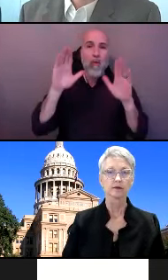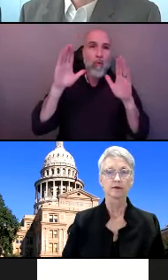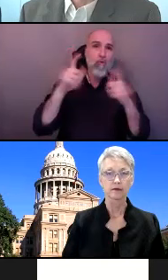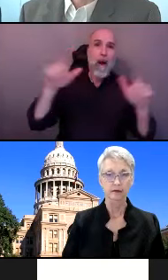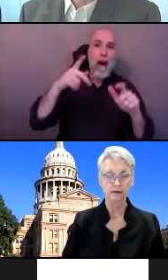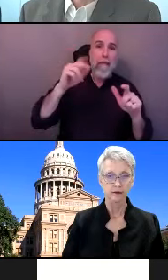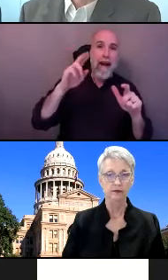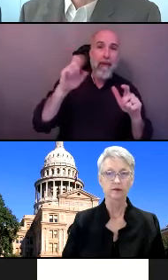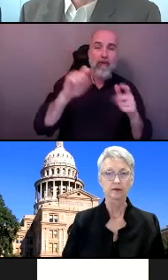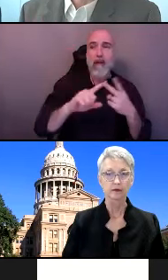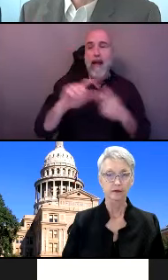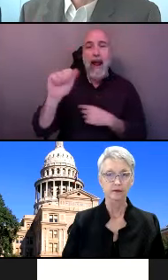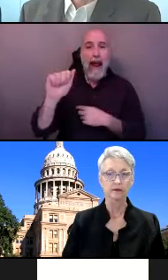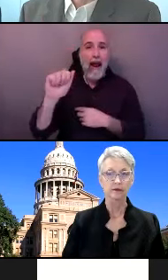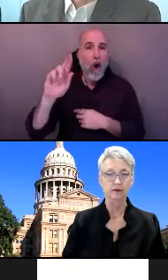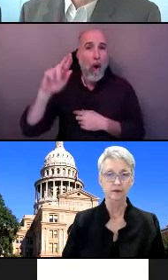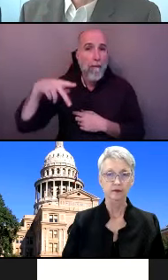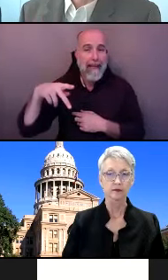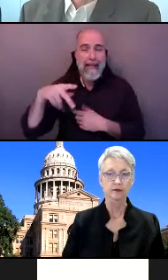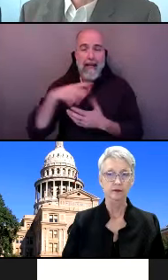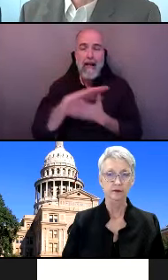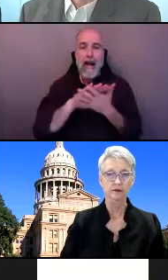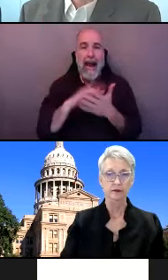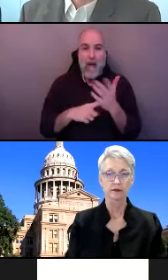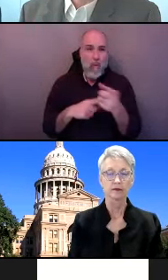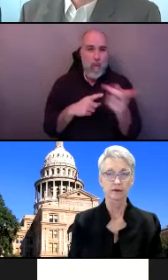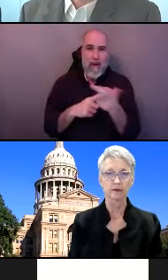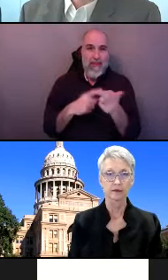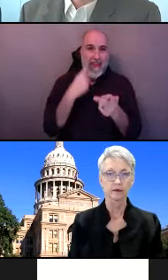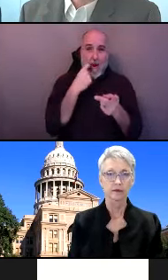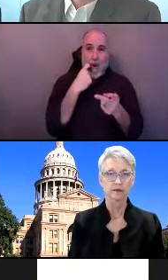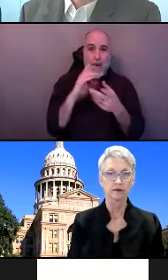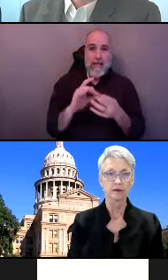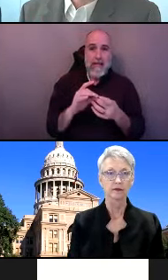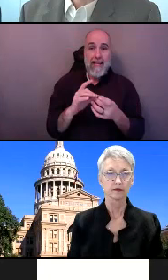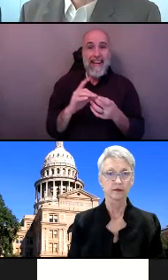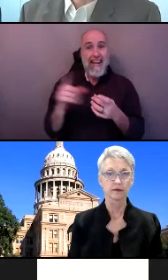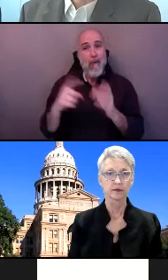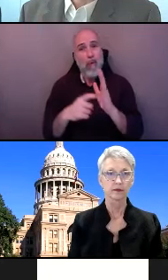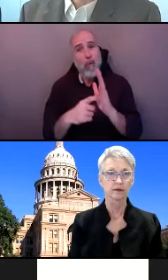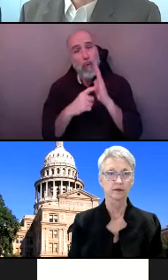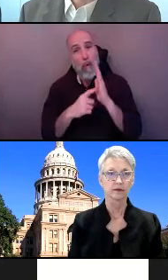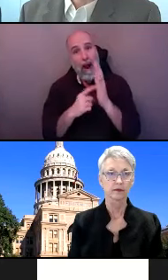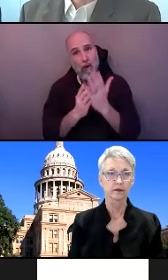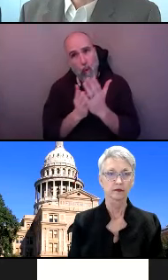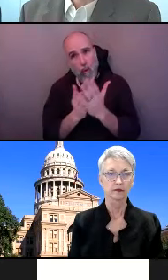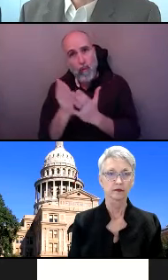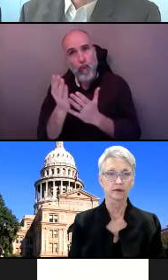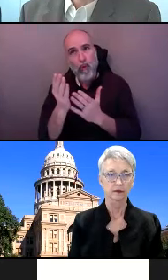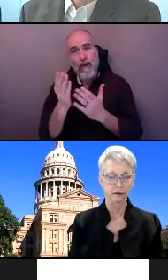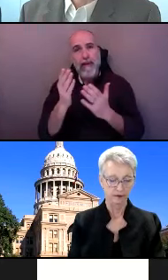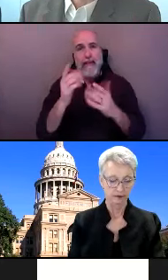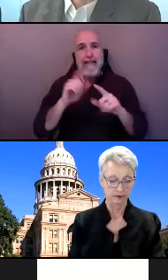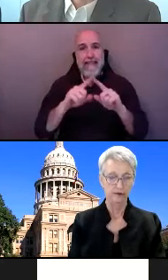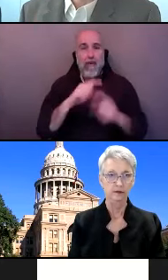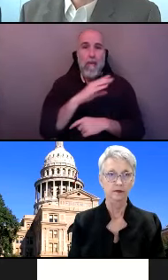AARP. And just to echo all the things that were already said, it required going through different boards